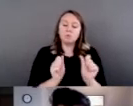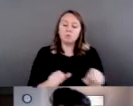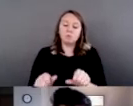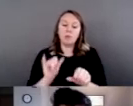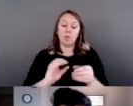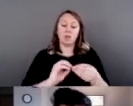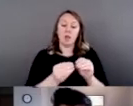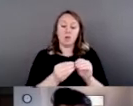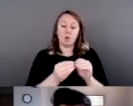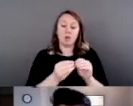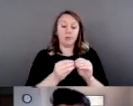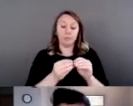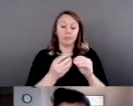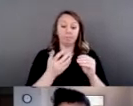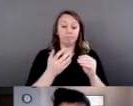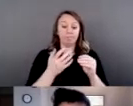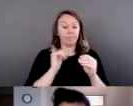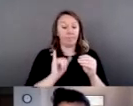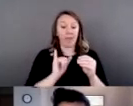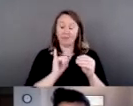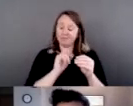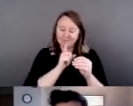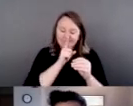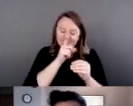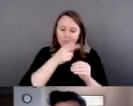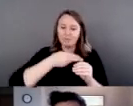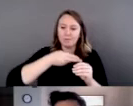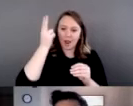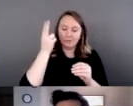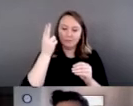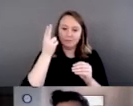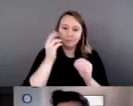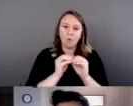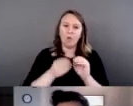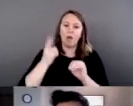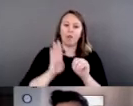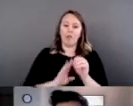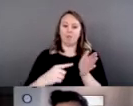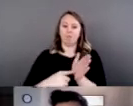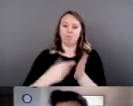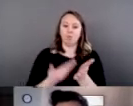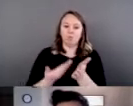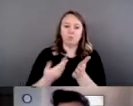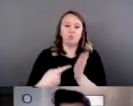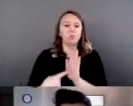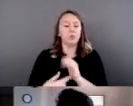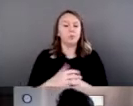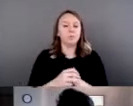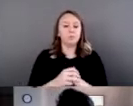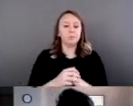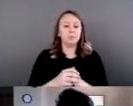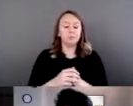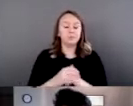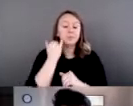know. And then witnessing family violence actually has lasting effects